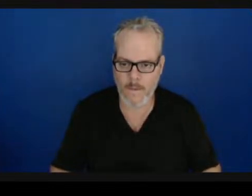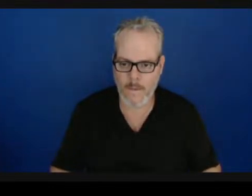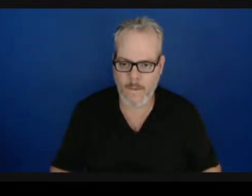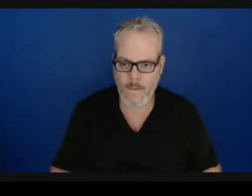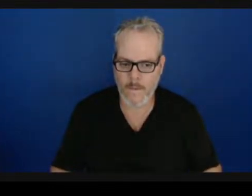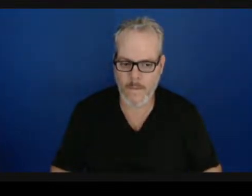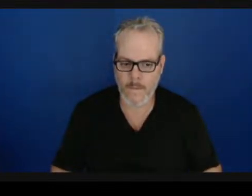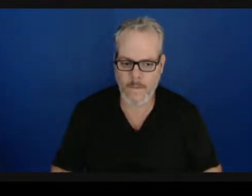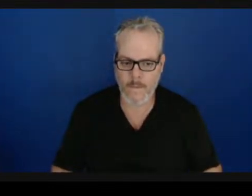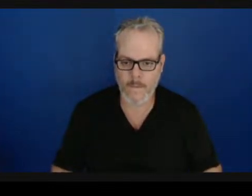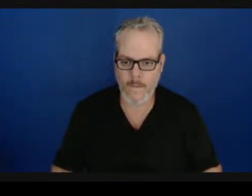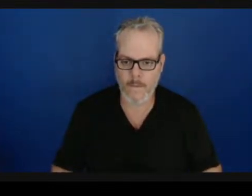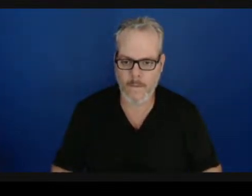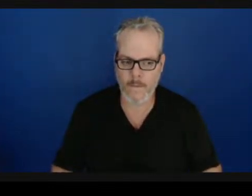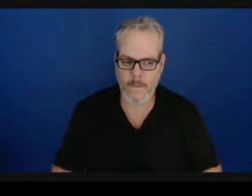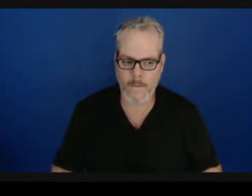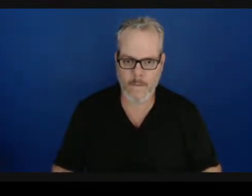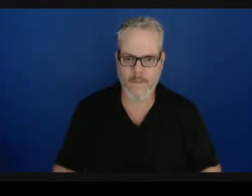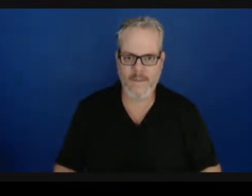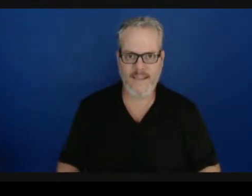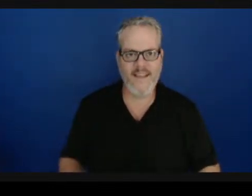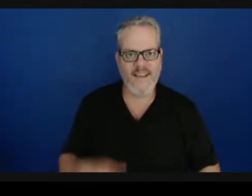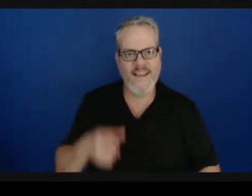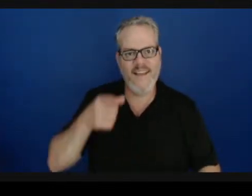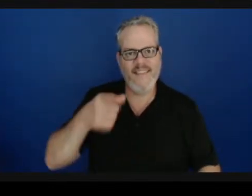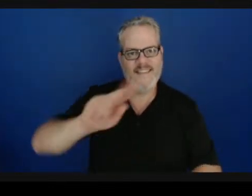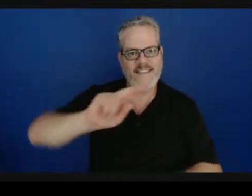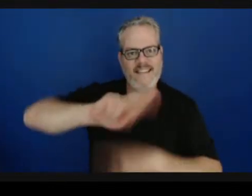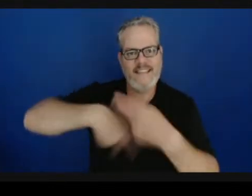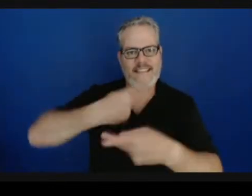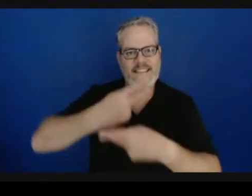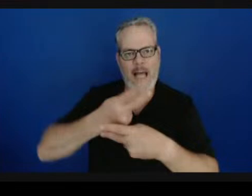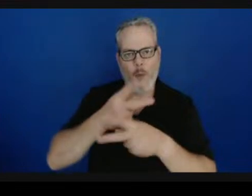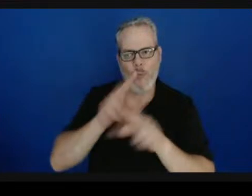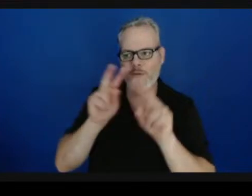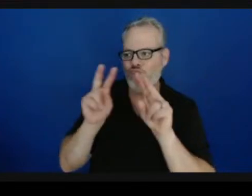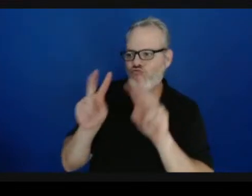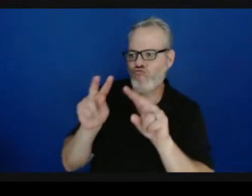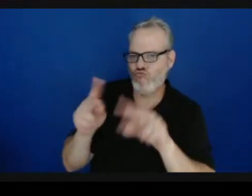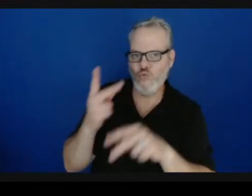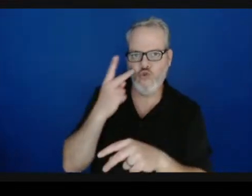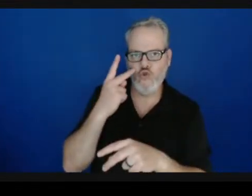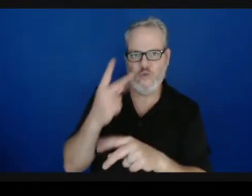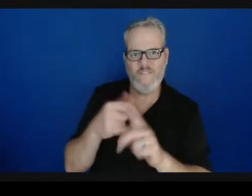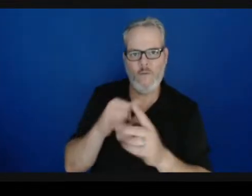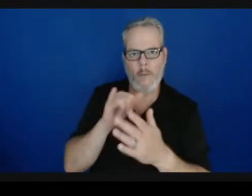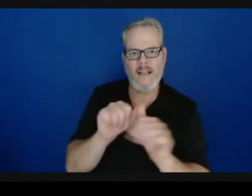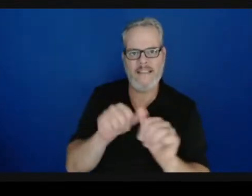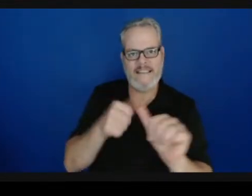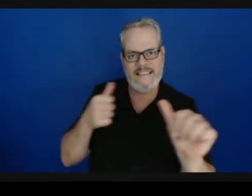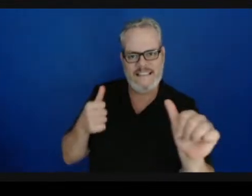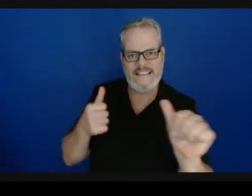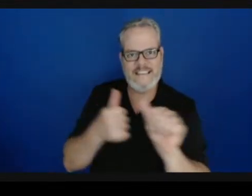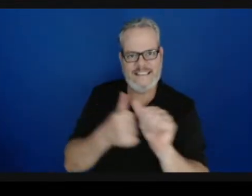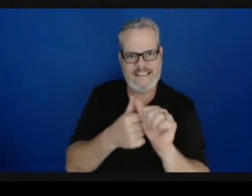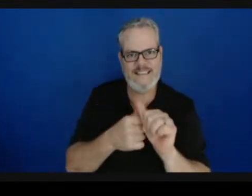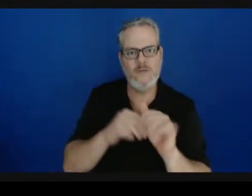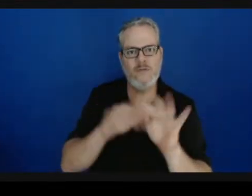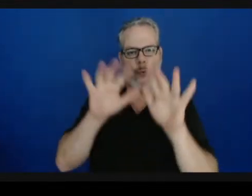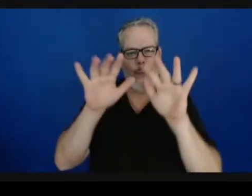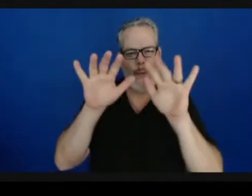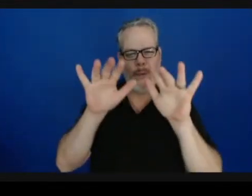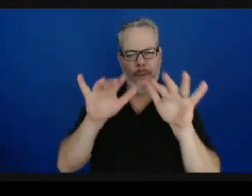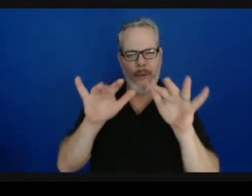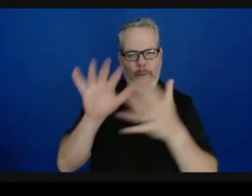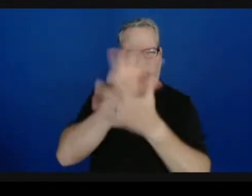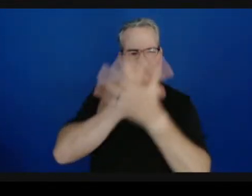this is the kind of views you would be treated to from that distance away when the weather cleared. Right? Of course,